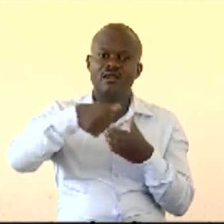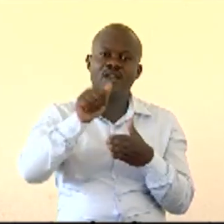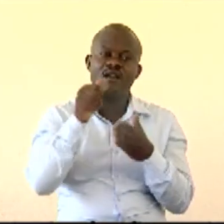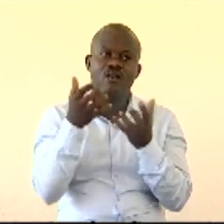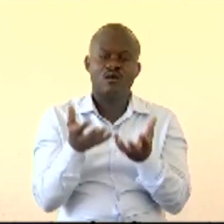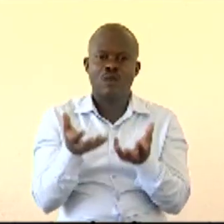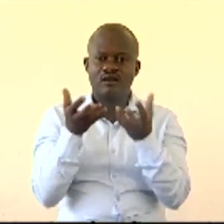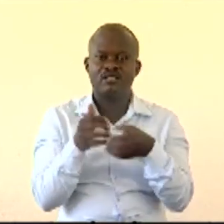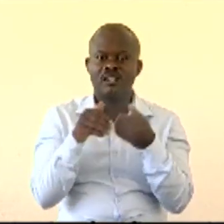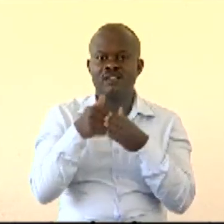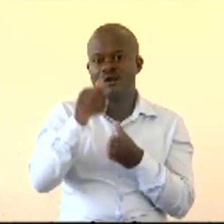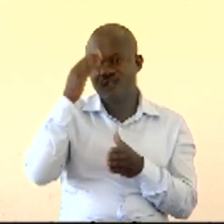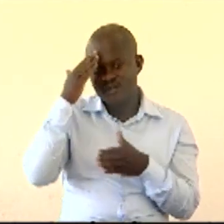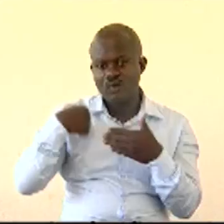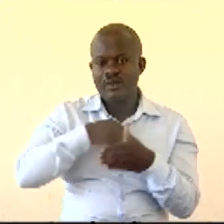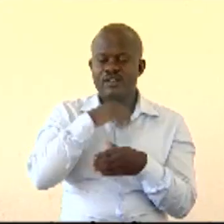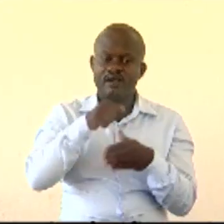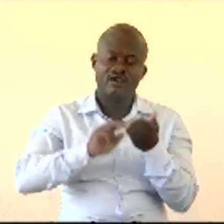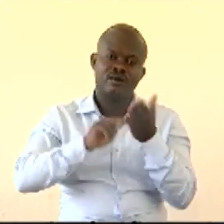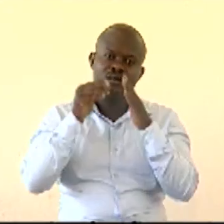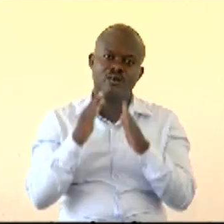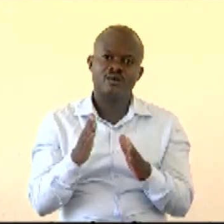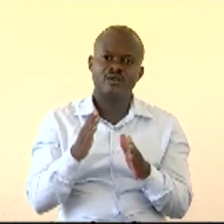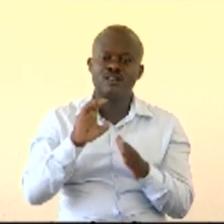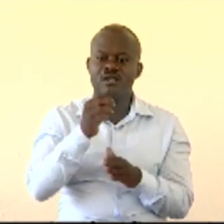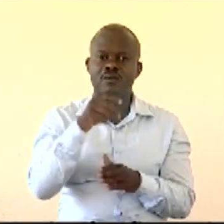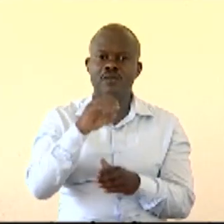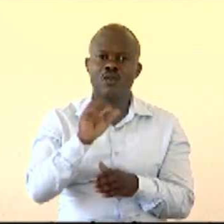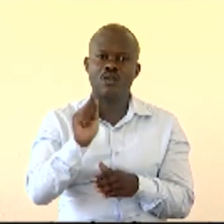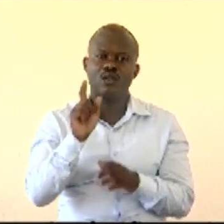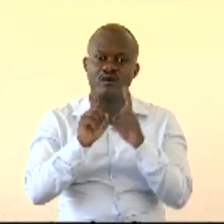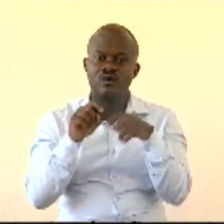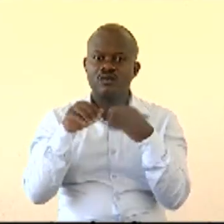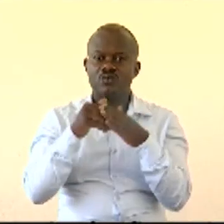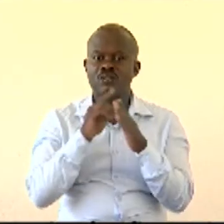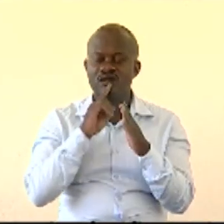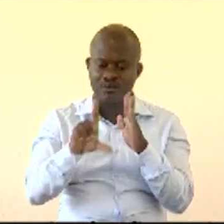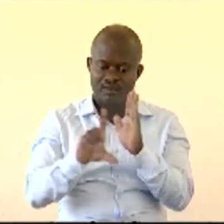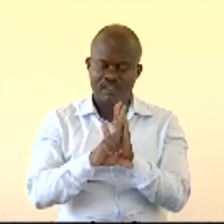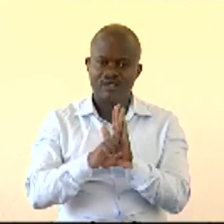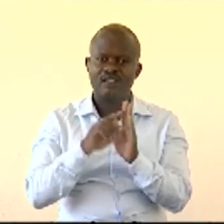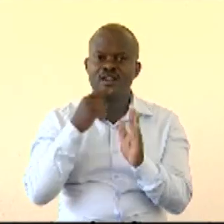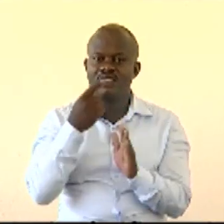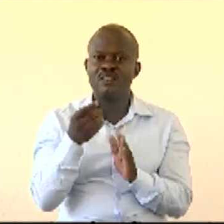are known, then we can use balanced chemical equations to determine the masses or the